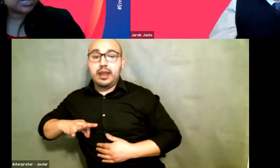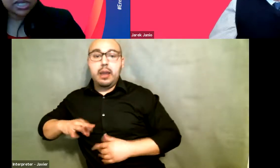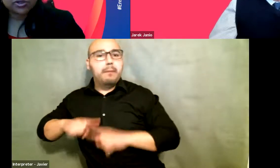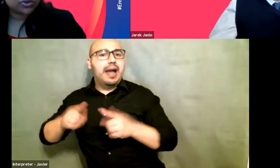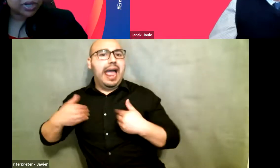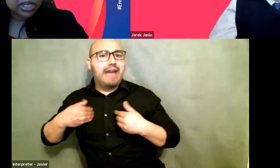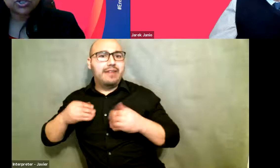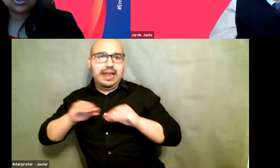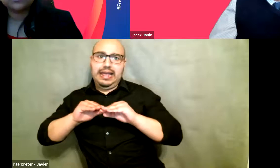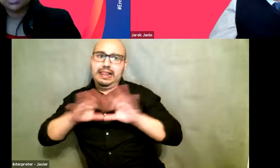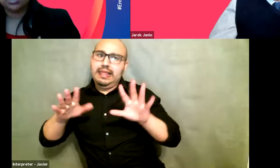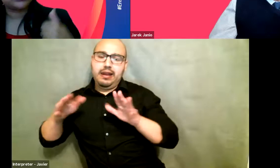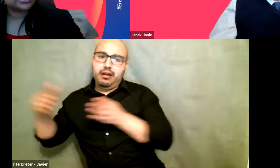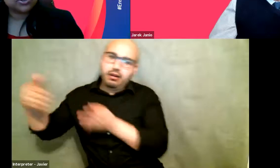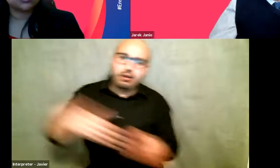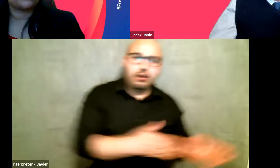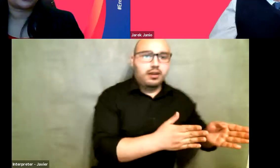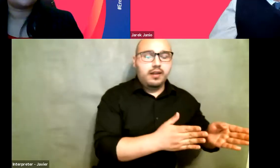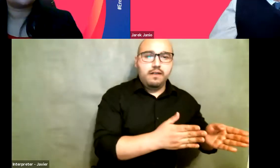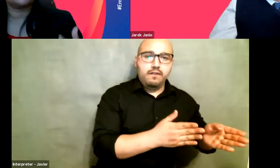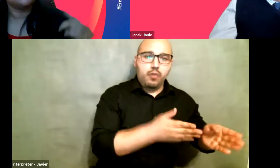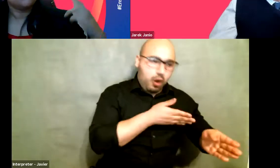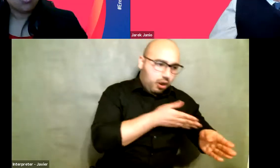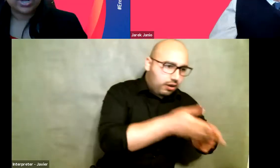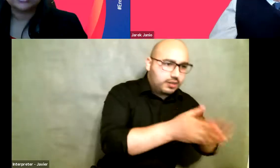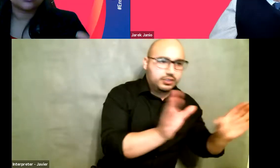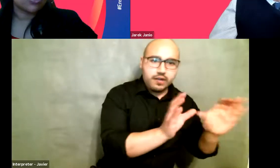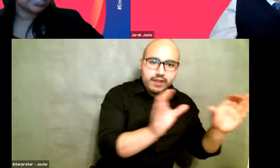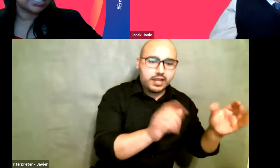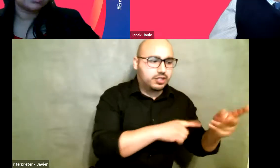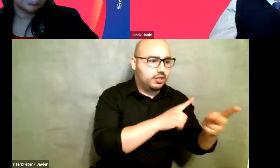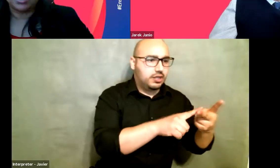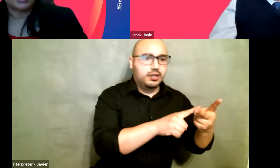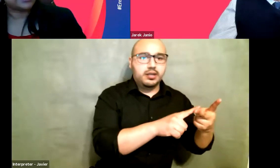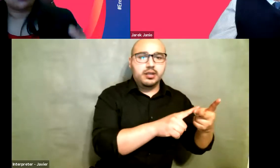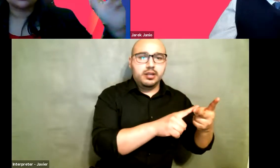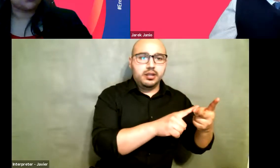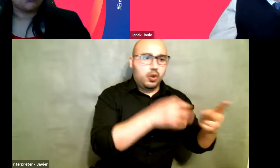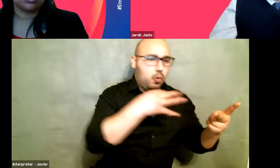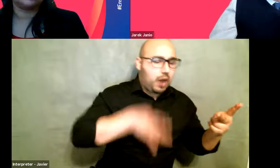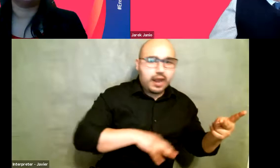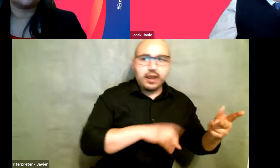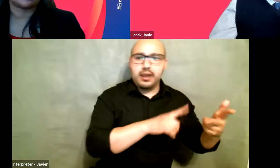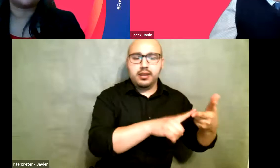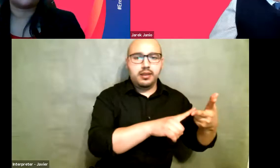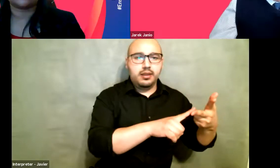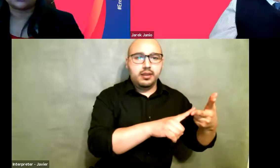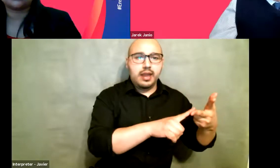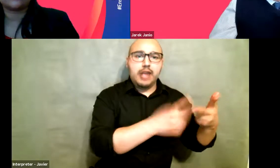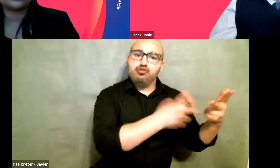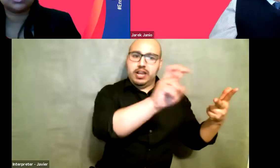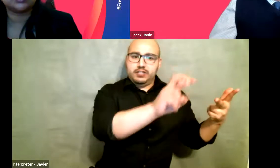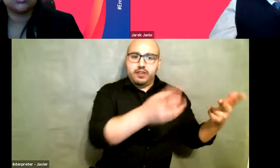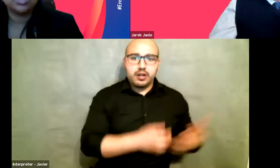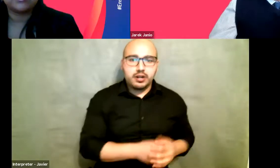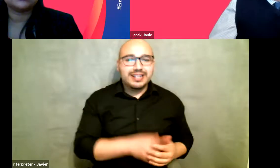to a particular credential, a particular certification, or into credit, and also on to transfer. So that's